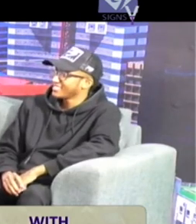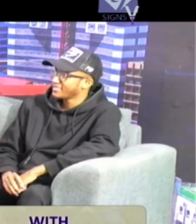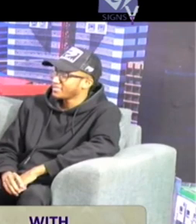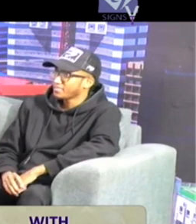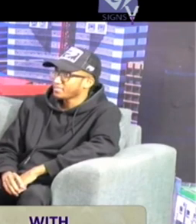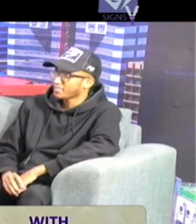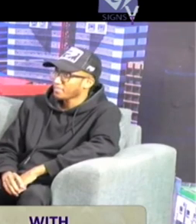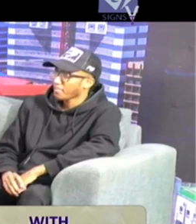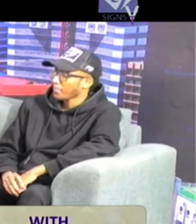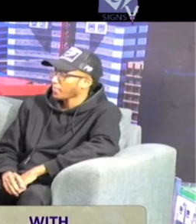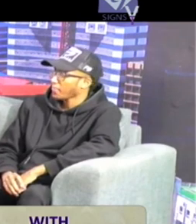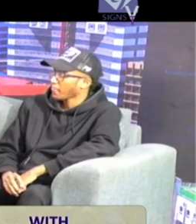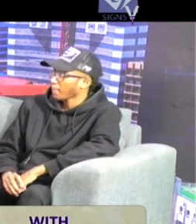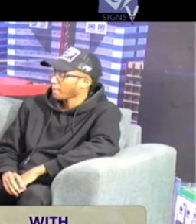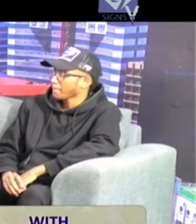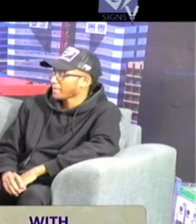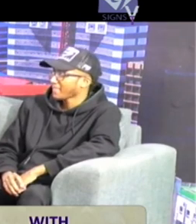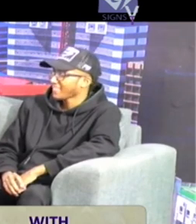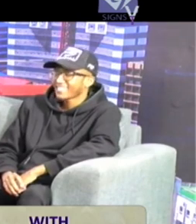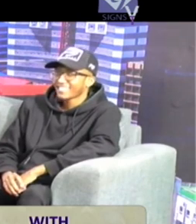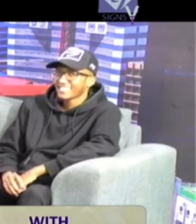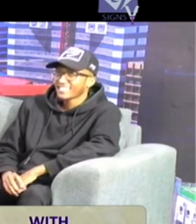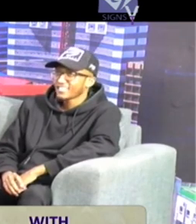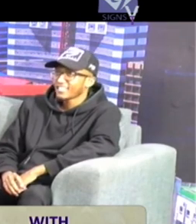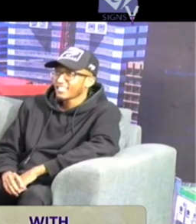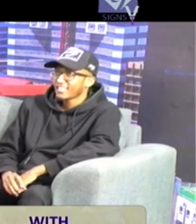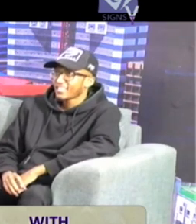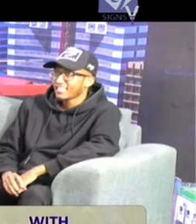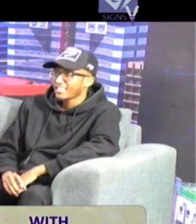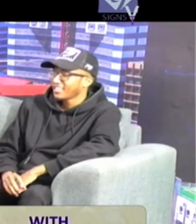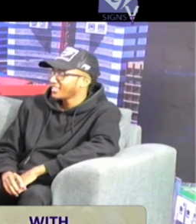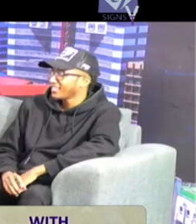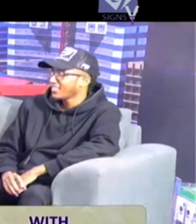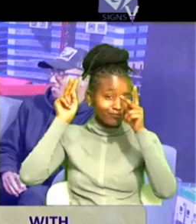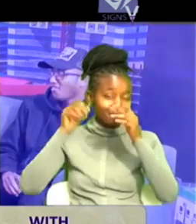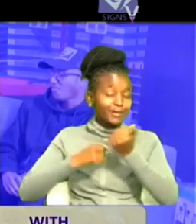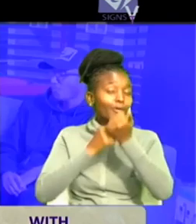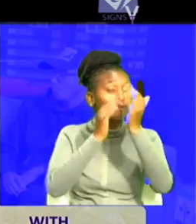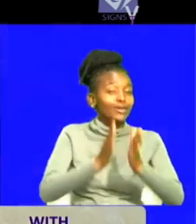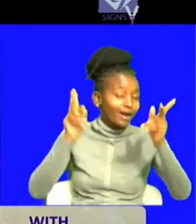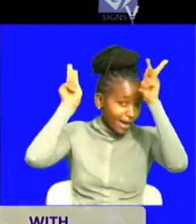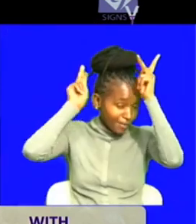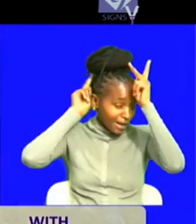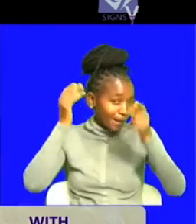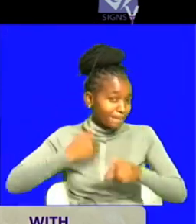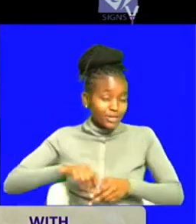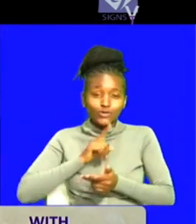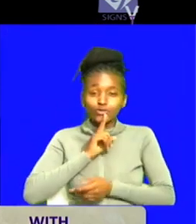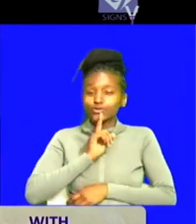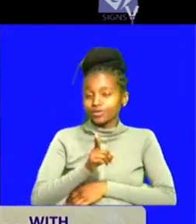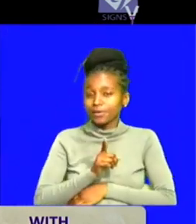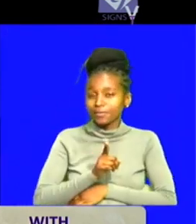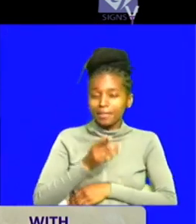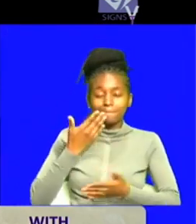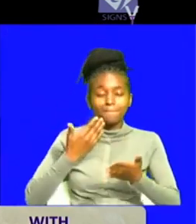game, right. It will be a tough one. I don't know why, you know, Kakamega Homeboyz fans who are watching this right now. I'm pretty sure I could